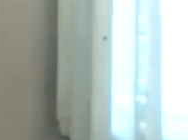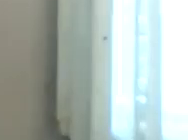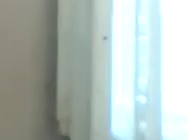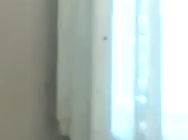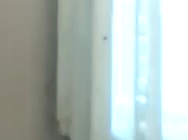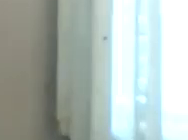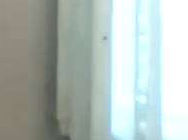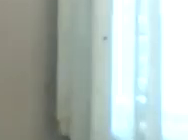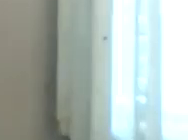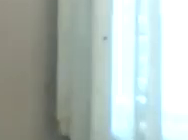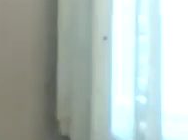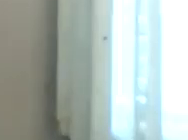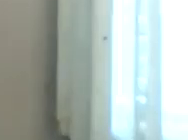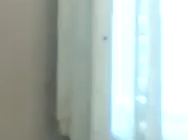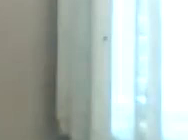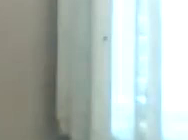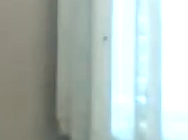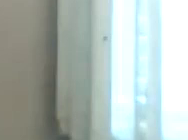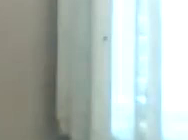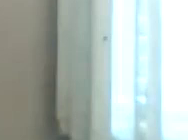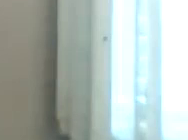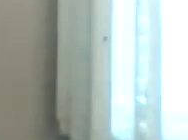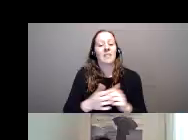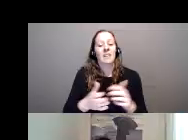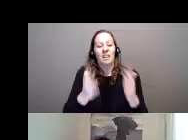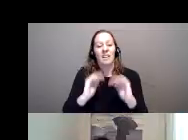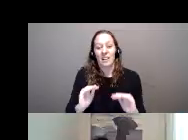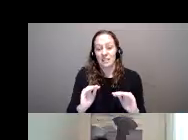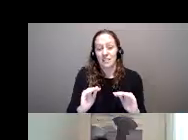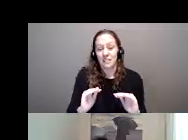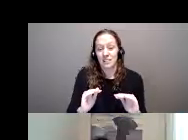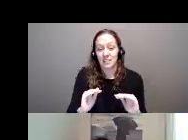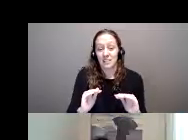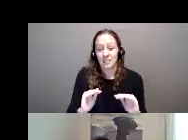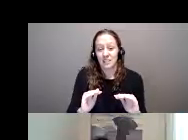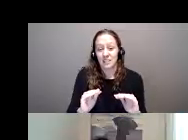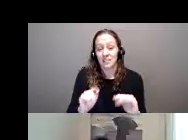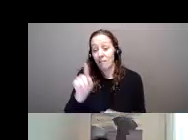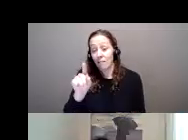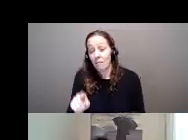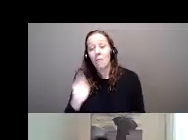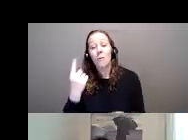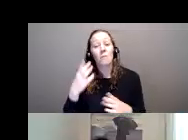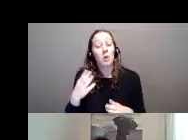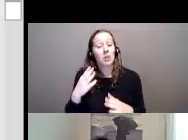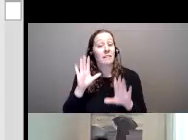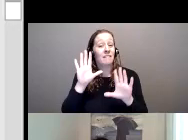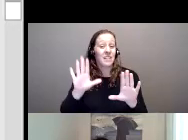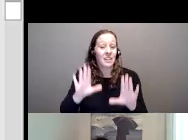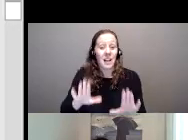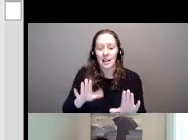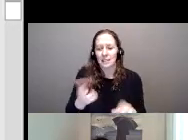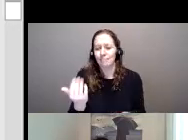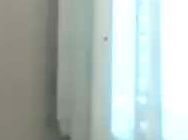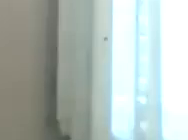get on to the next portion of the webinar. So I'm seeing a fantastic comment. I like that. I keep the comments